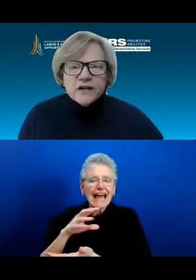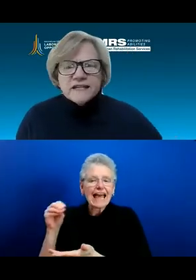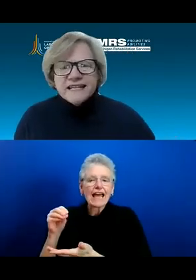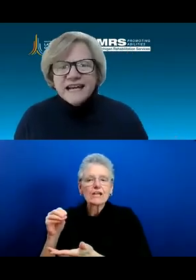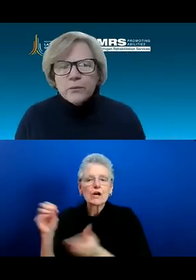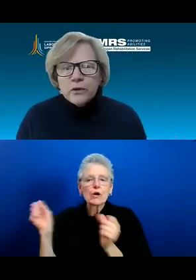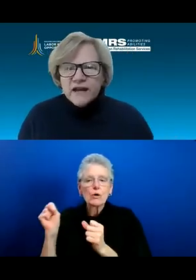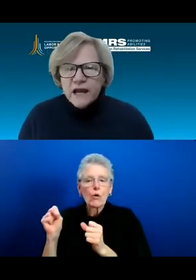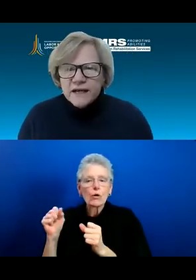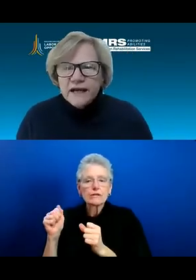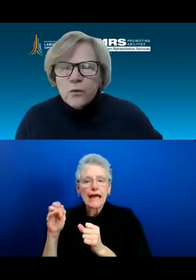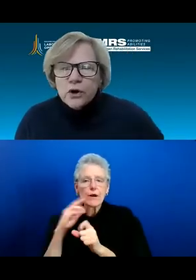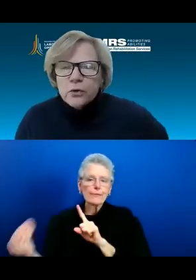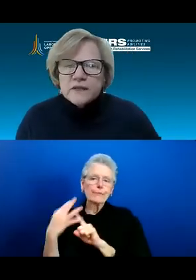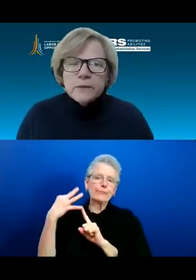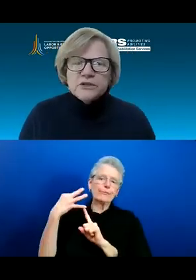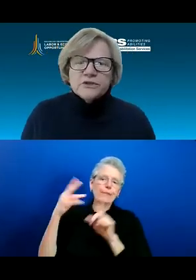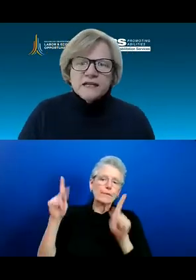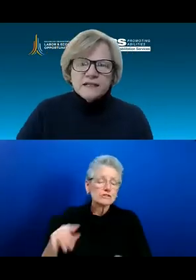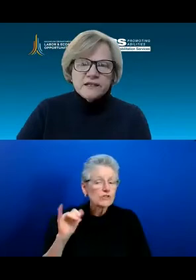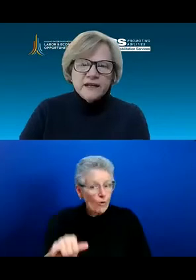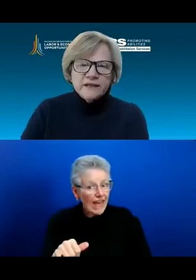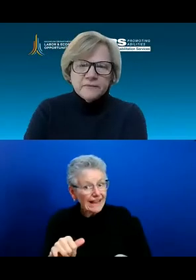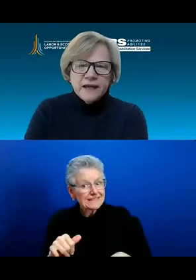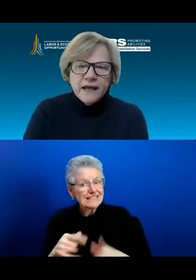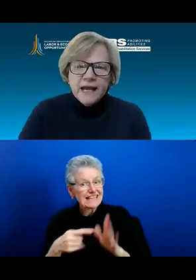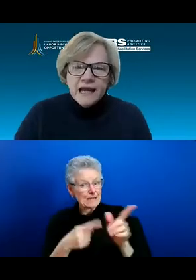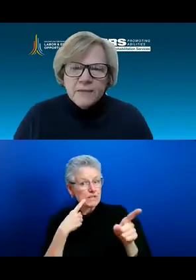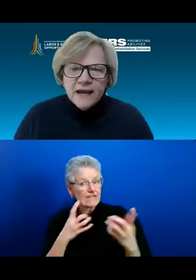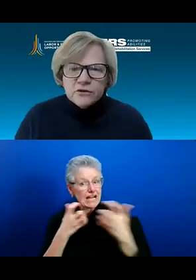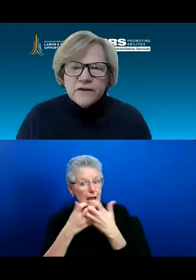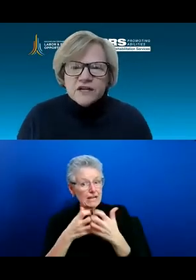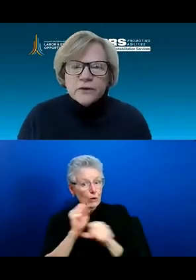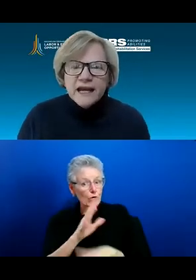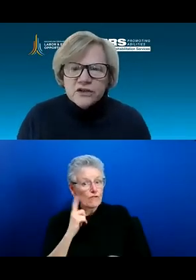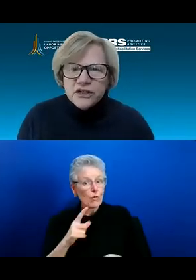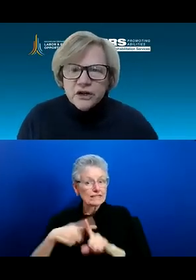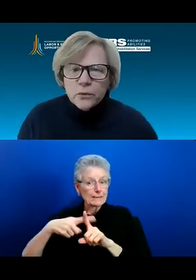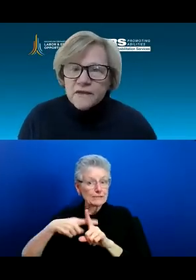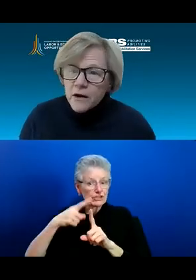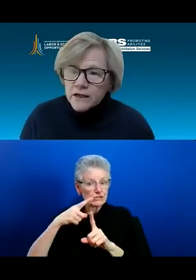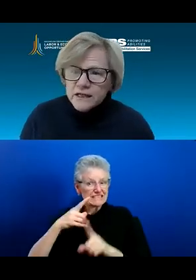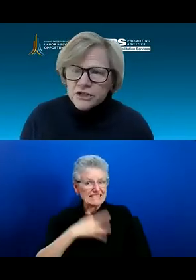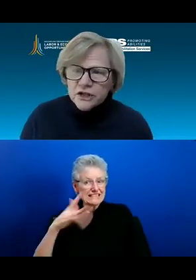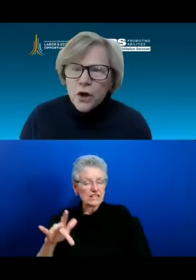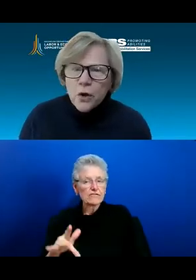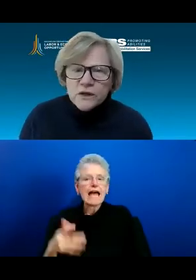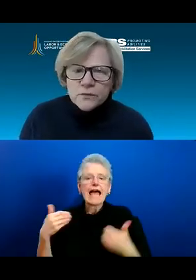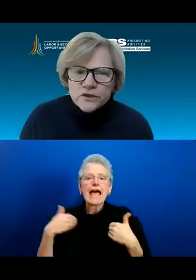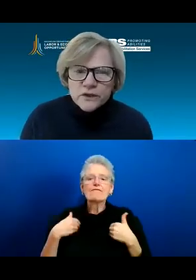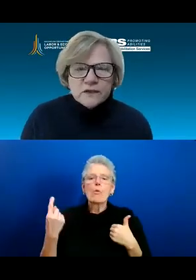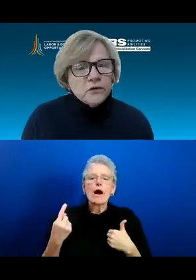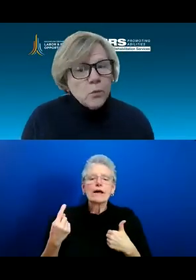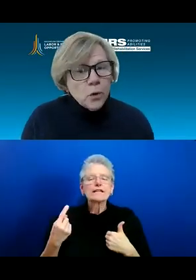So here's an example of accommodating a worker with temperature sensitivity. A manufacturing engineer with a heart condition